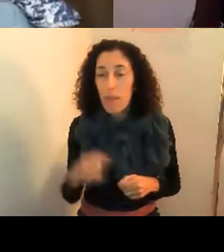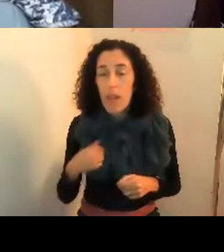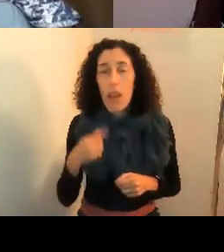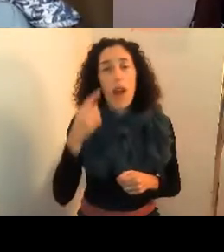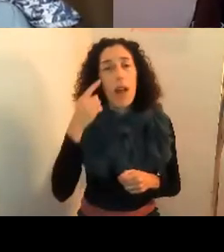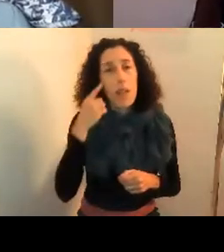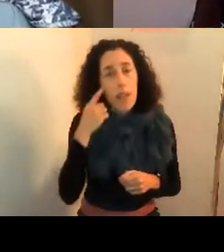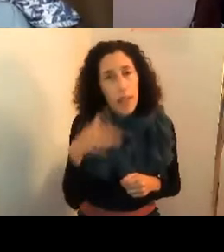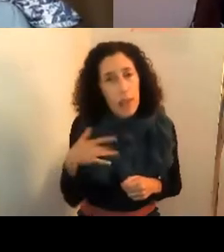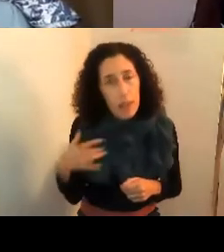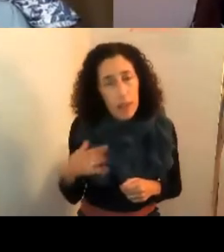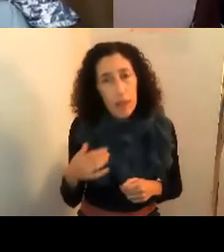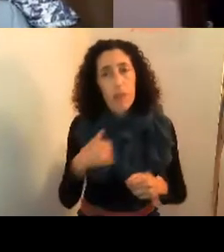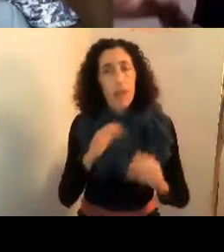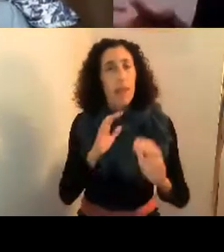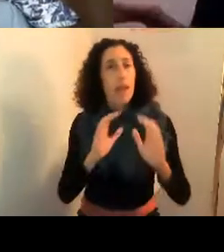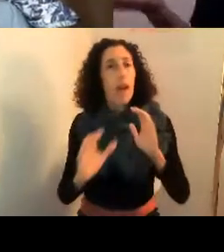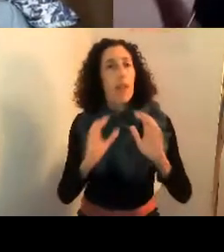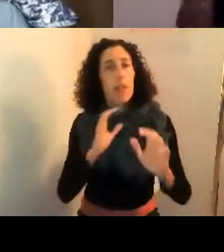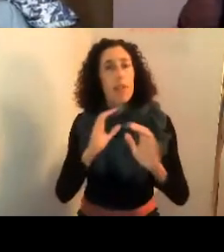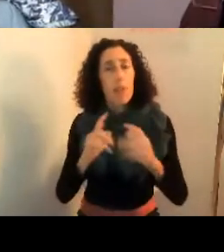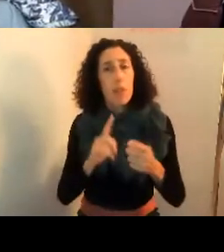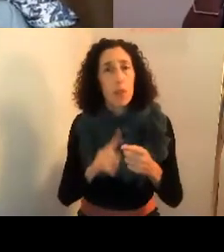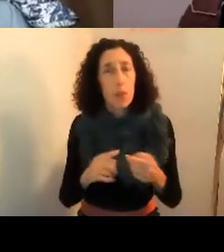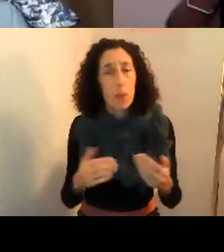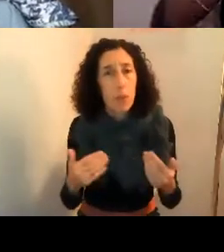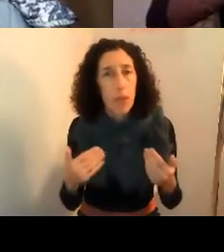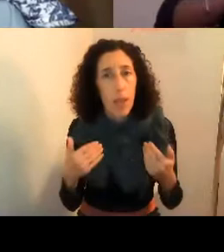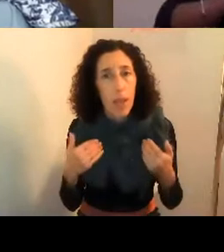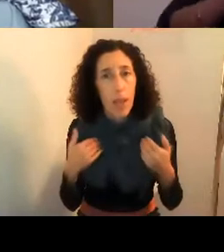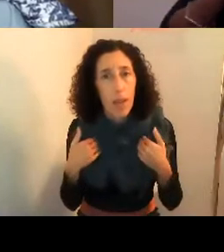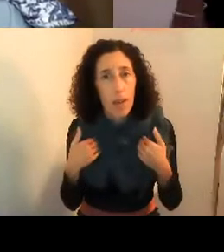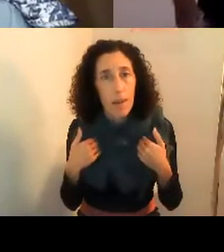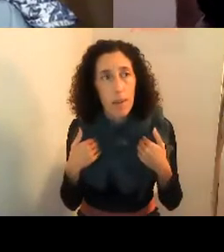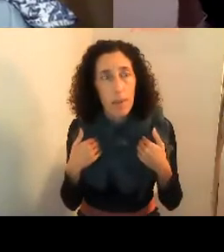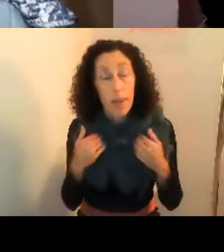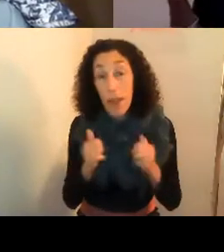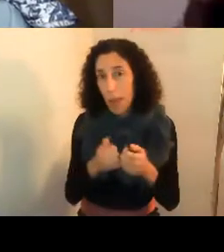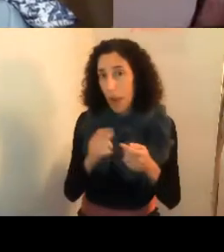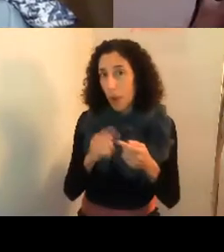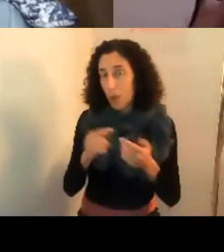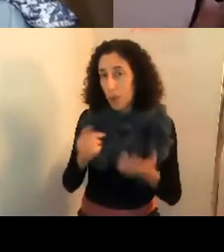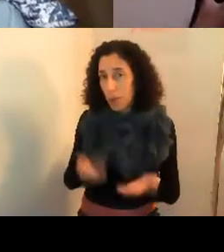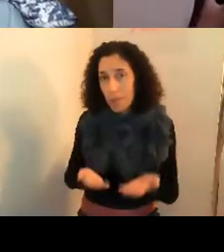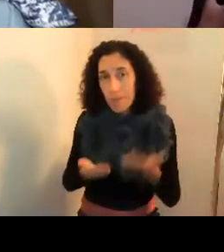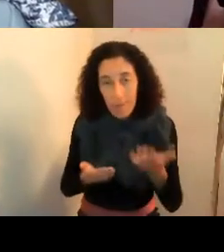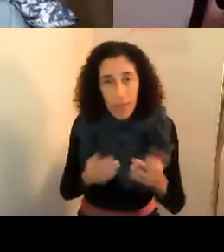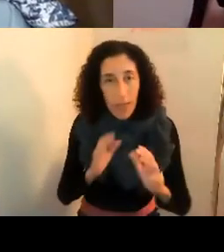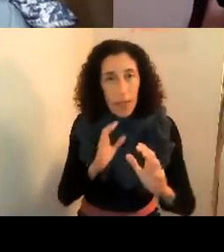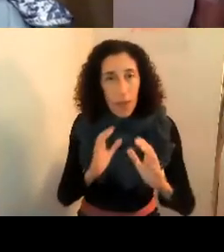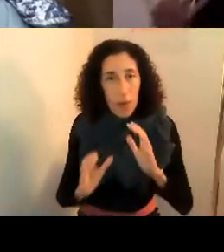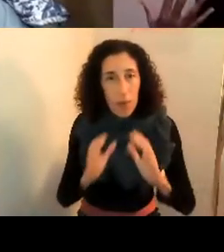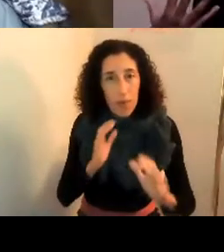healing from those things, because those are very psychic, spiritual, practical wounds